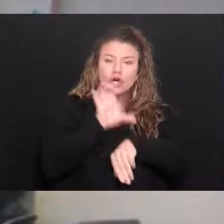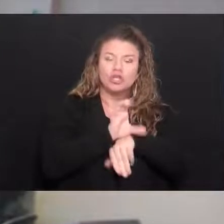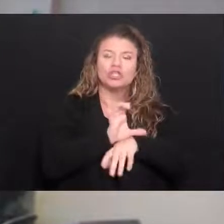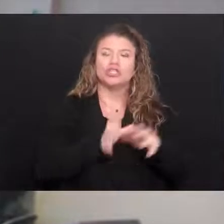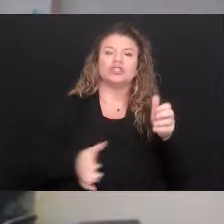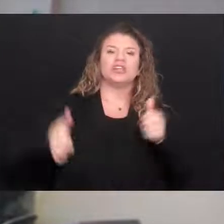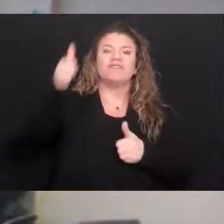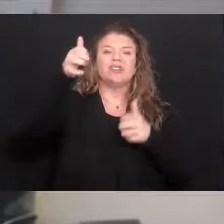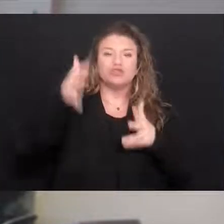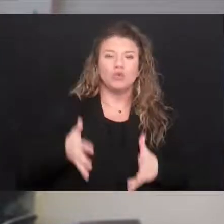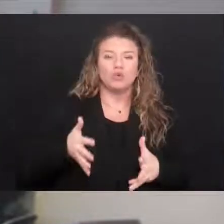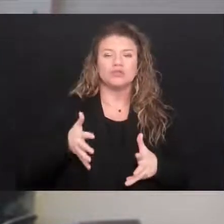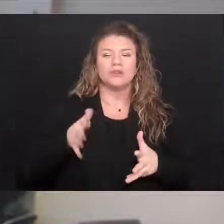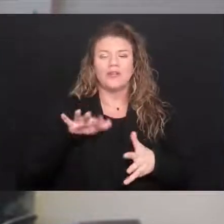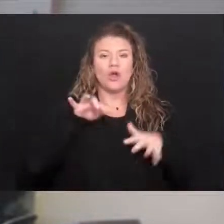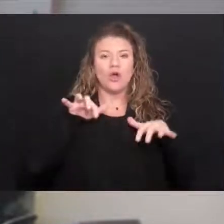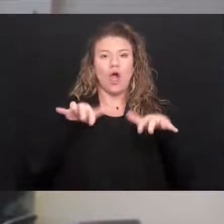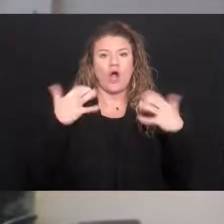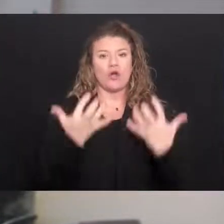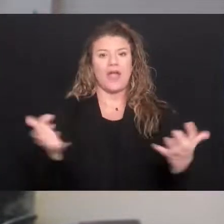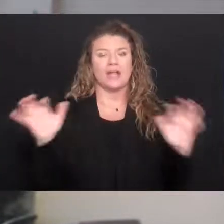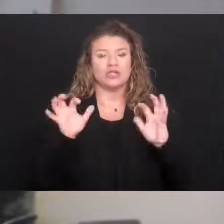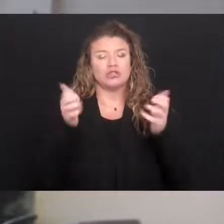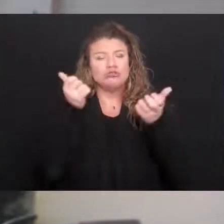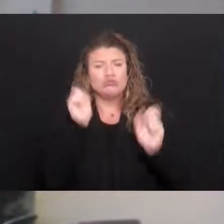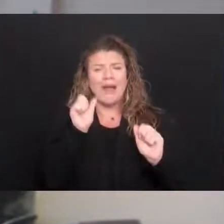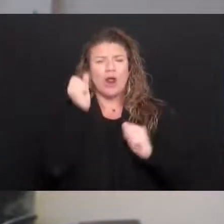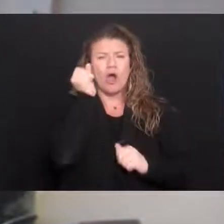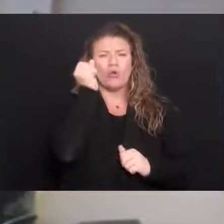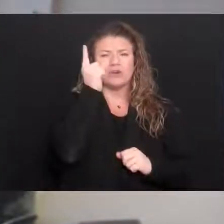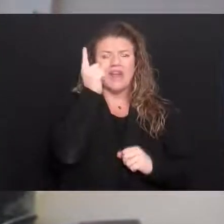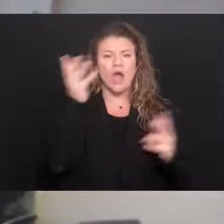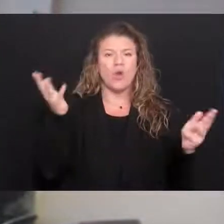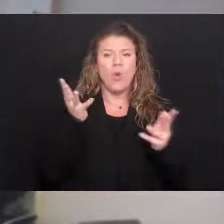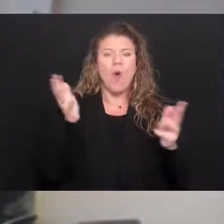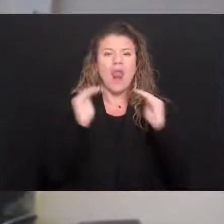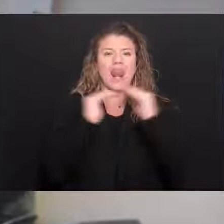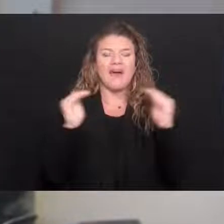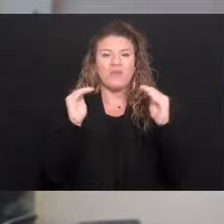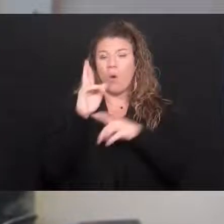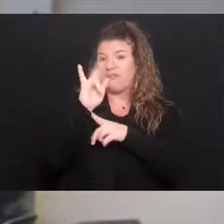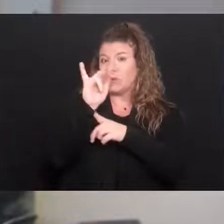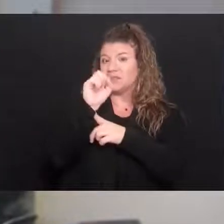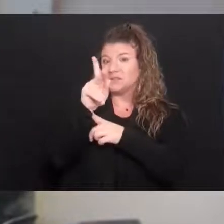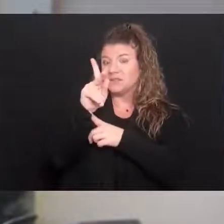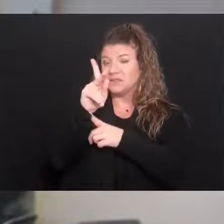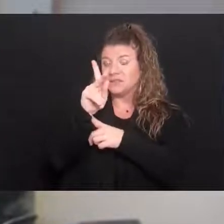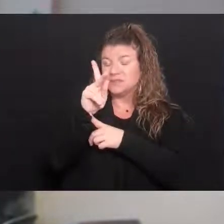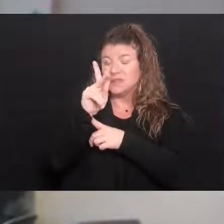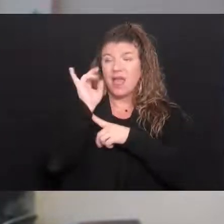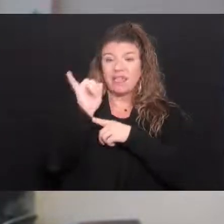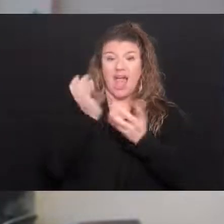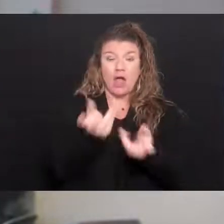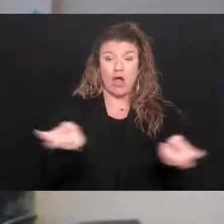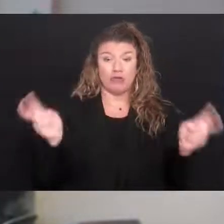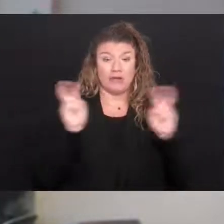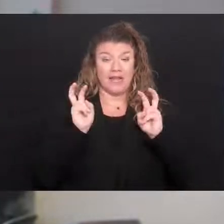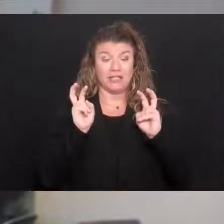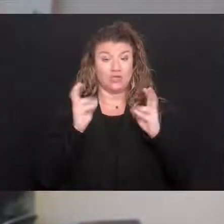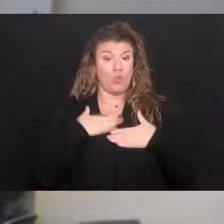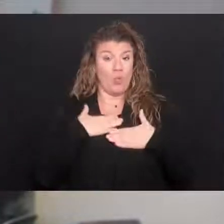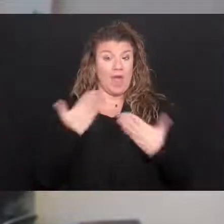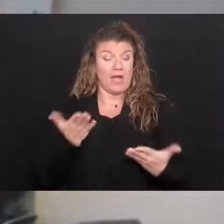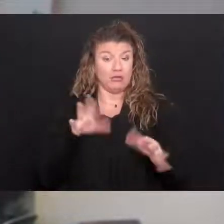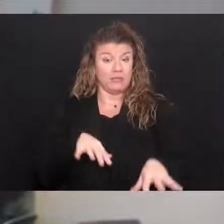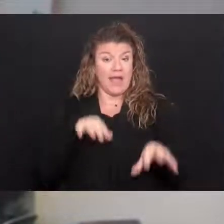officials and the congregation to try to understand what level of risk that the congregation is willing to take and what